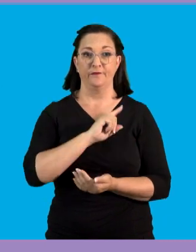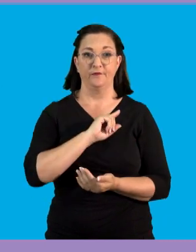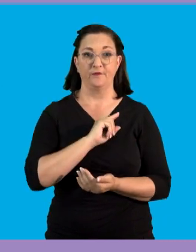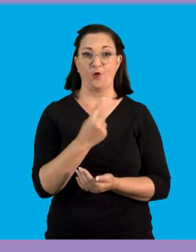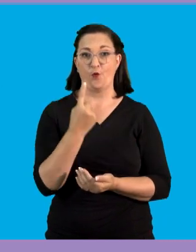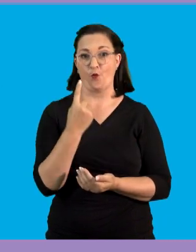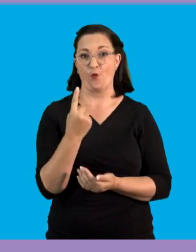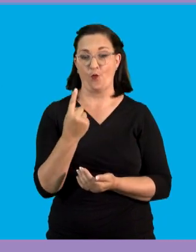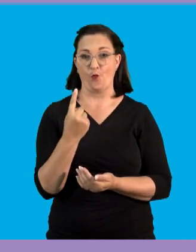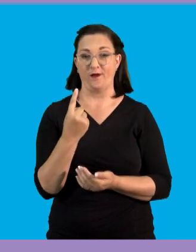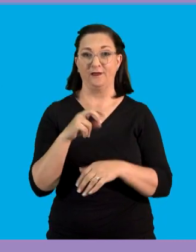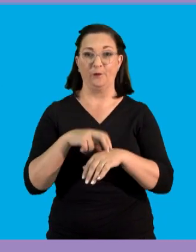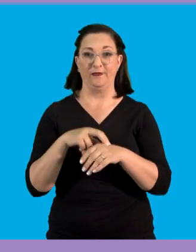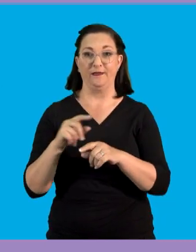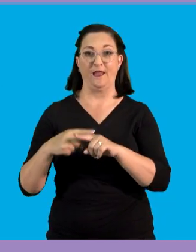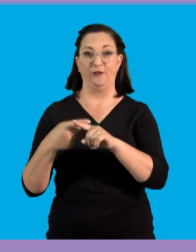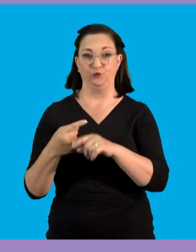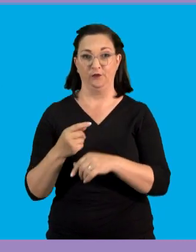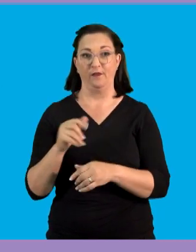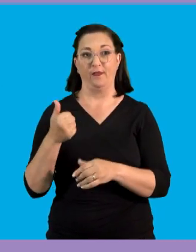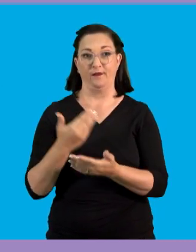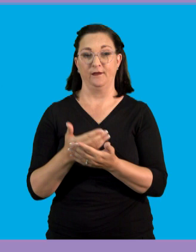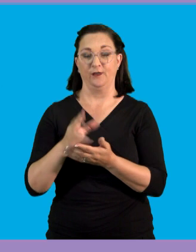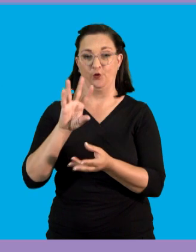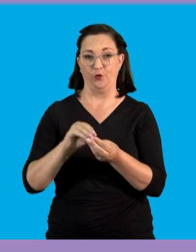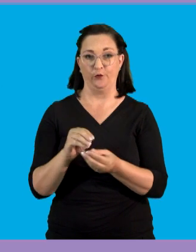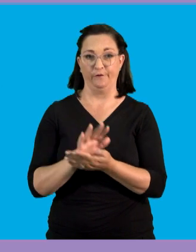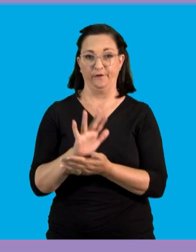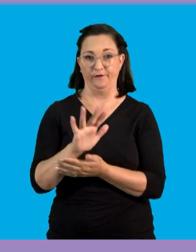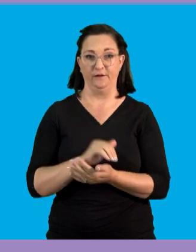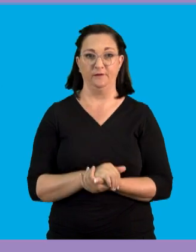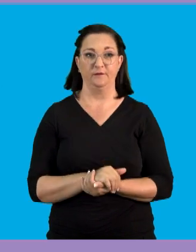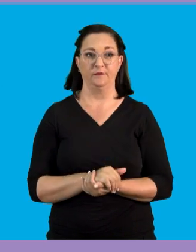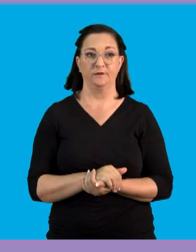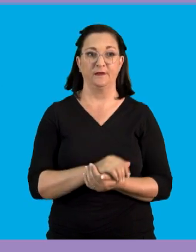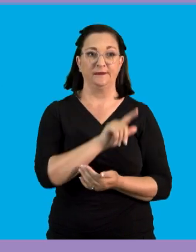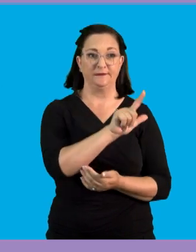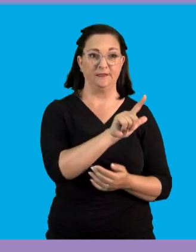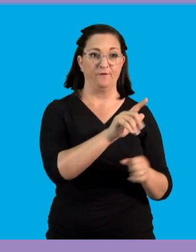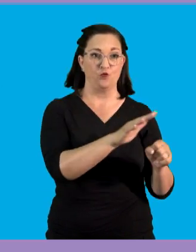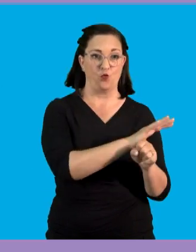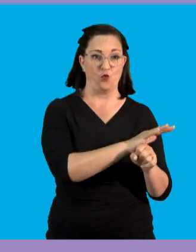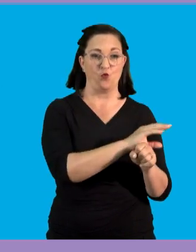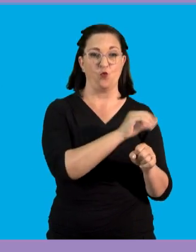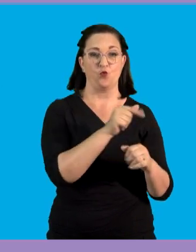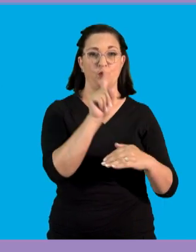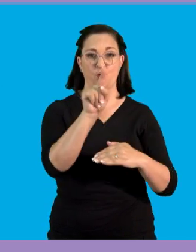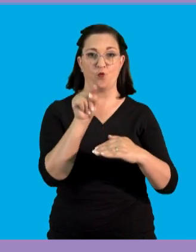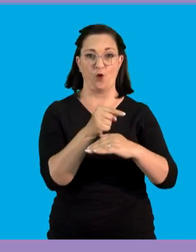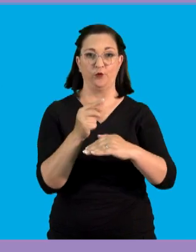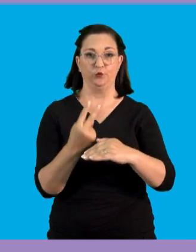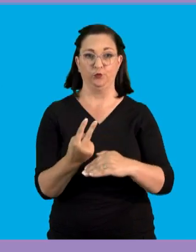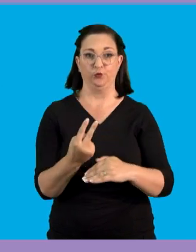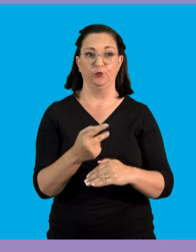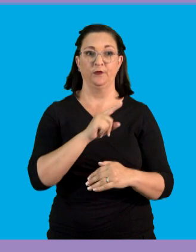of 1 to get to 15. So 7 wholes and the remainder of 1 out of 2, which is 1 halves,